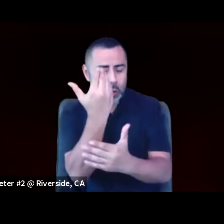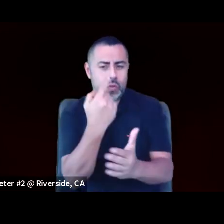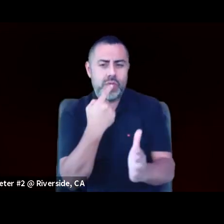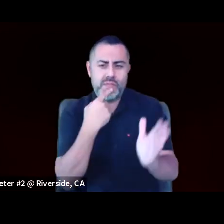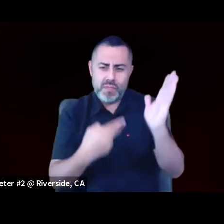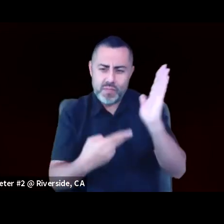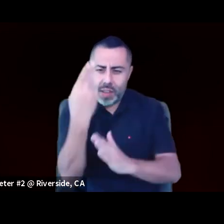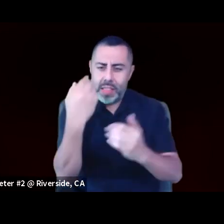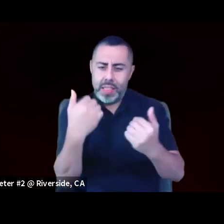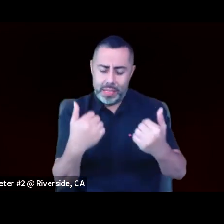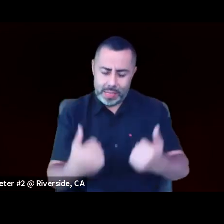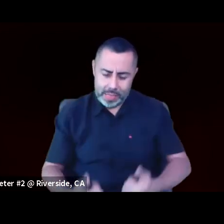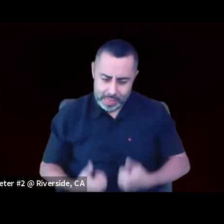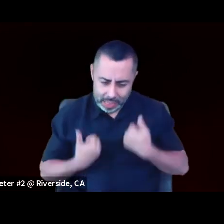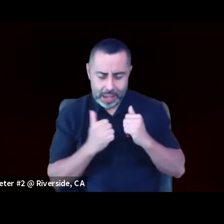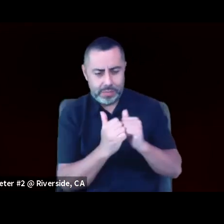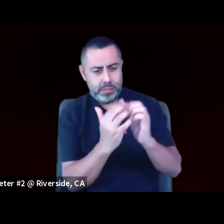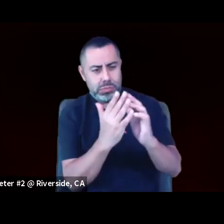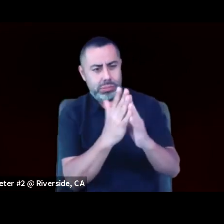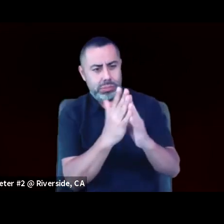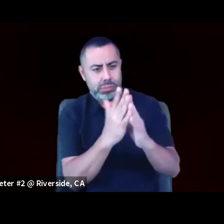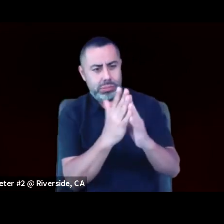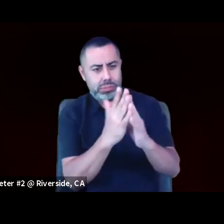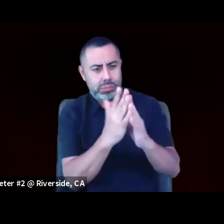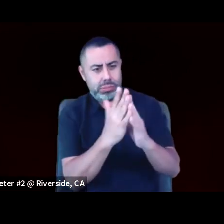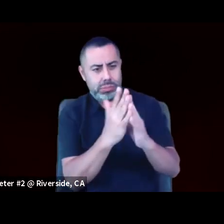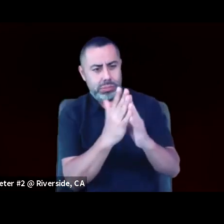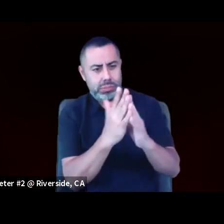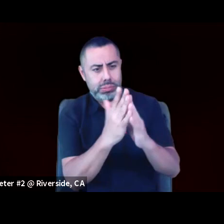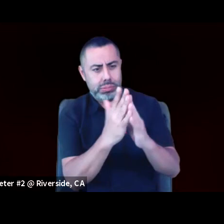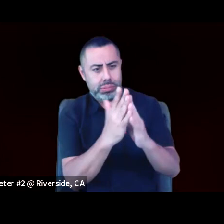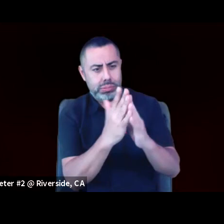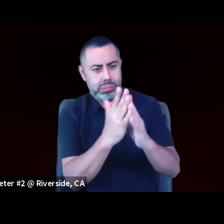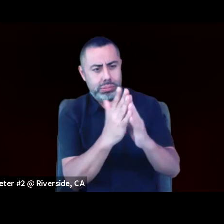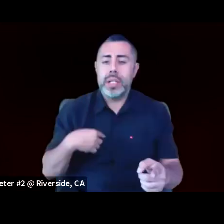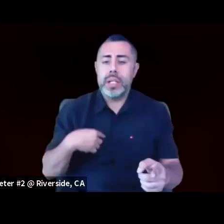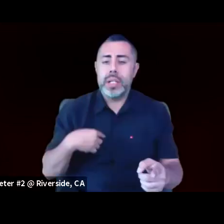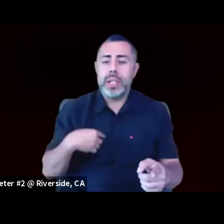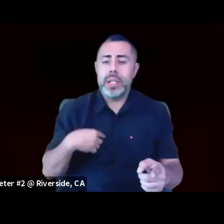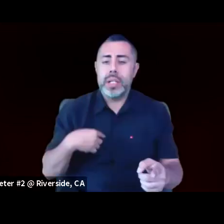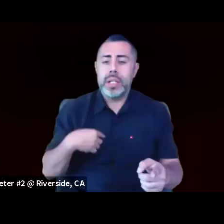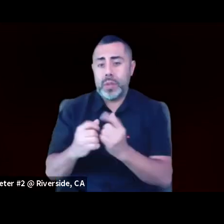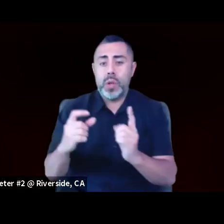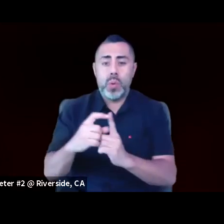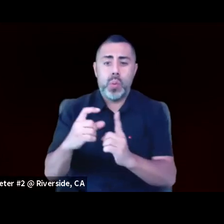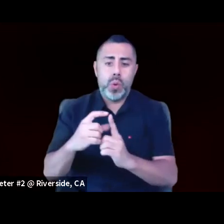And I want to close with some words from Adrienne Marie Brown,